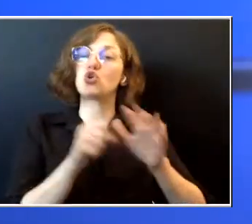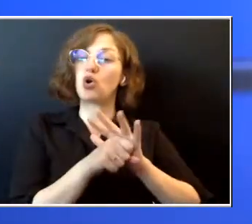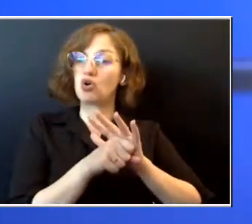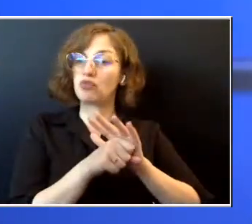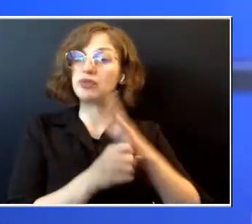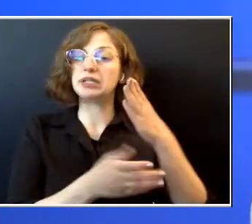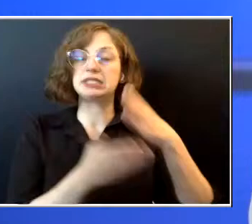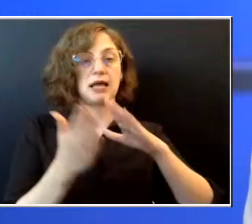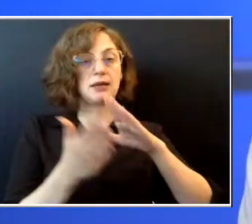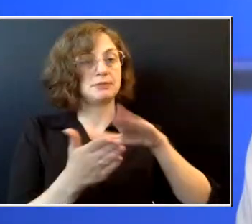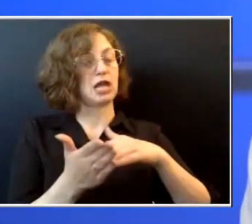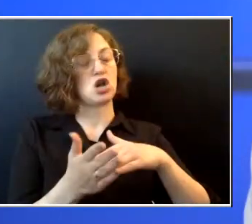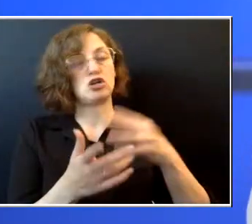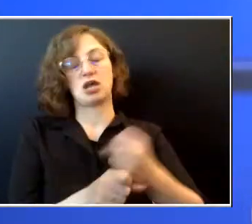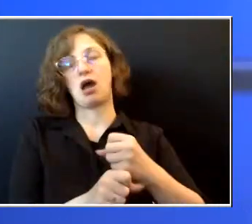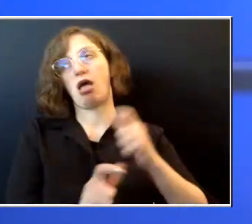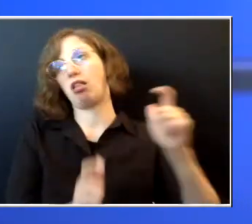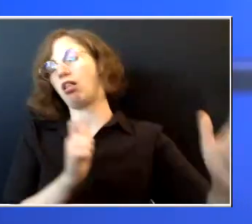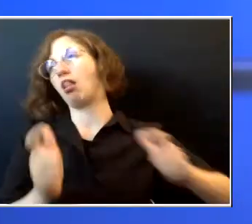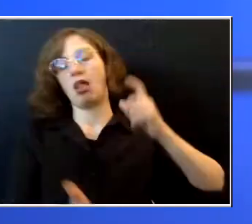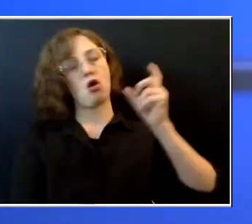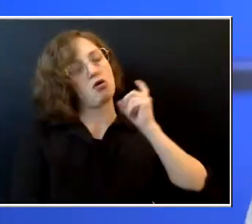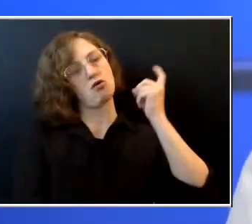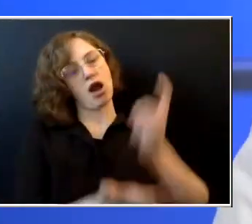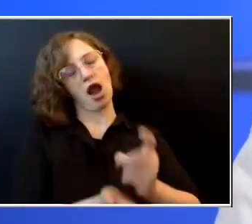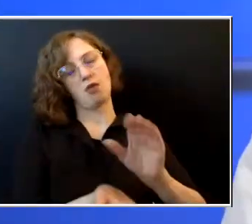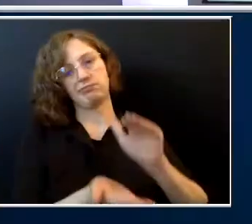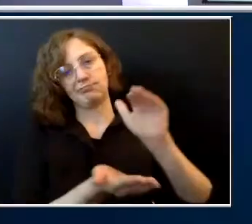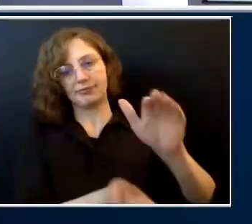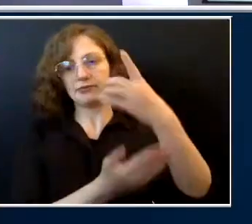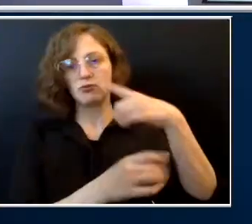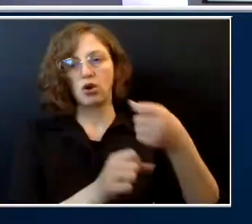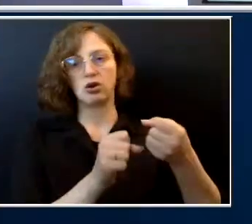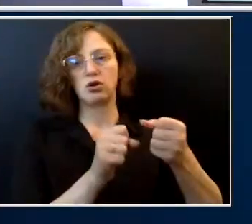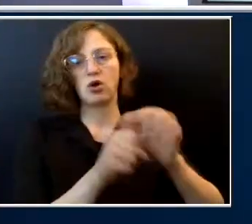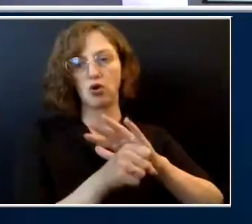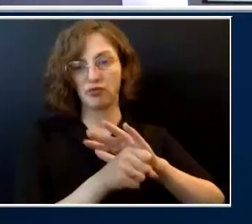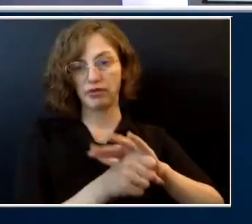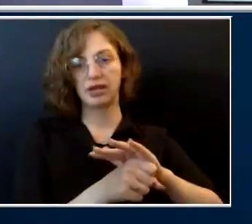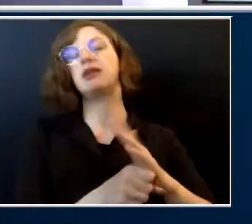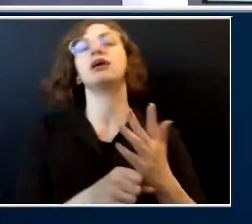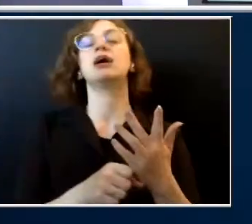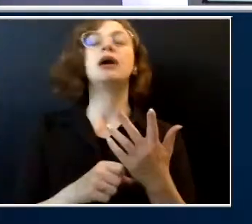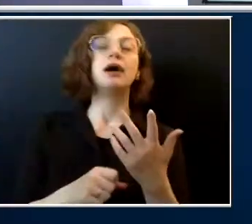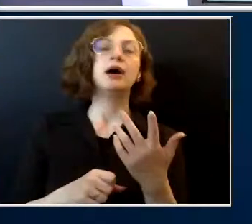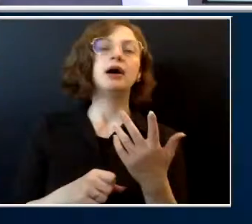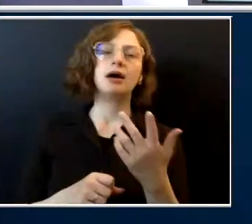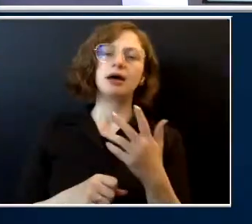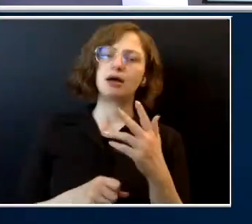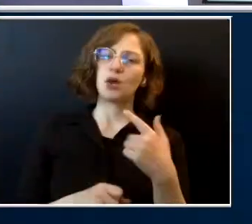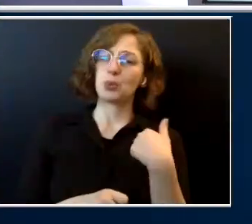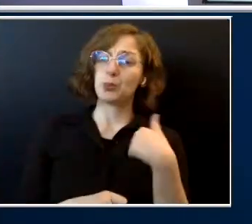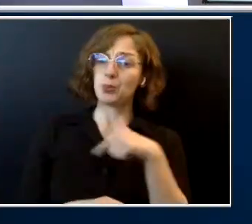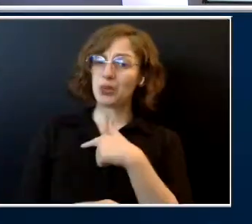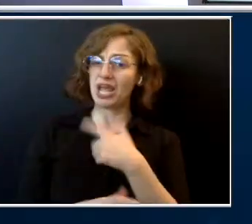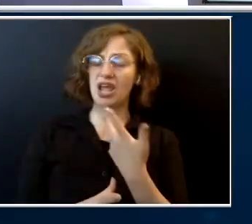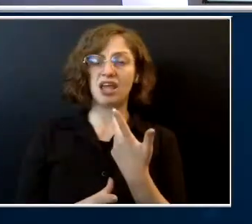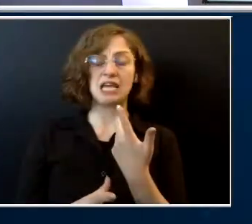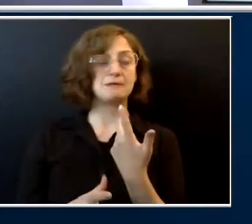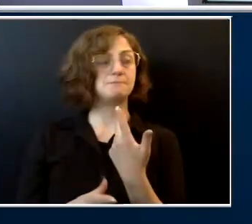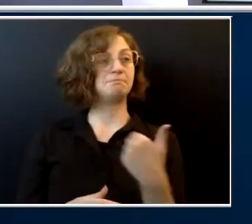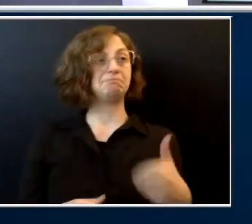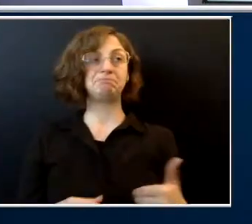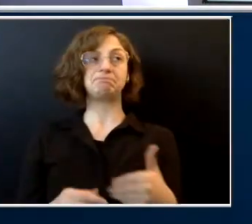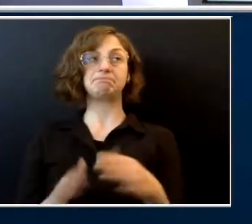went up very high. I would say, Peter, maybe you could comment, we're probably in a handful of centers that are growing at that